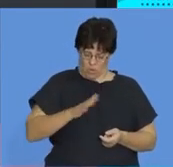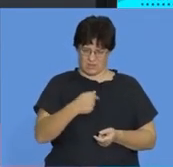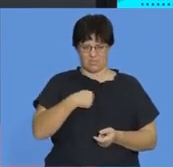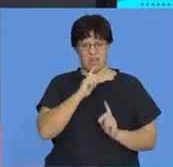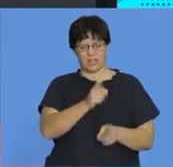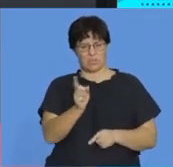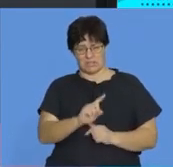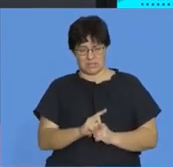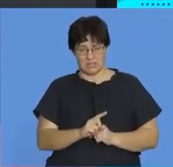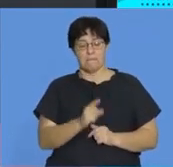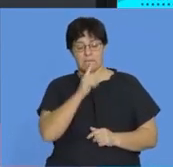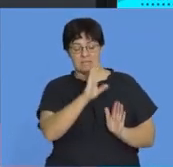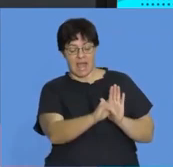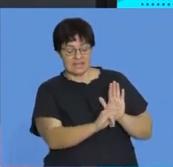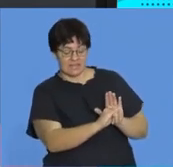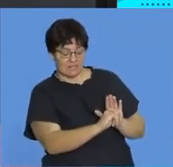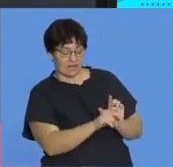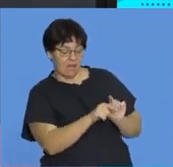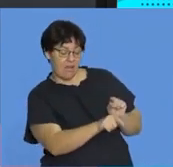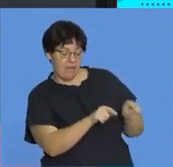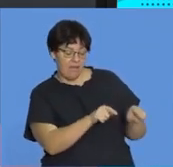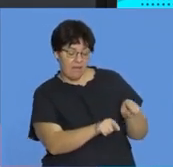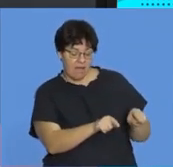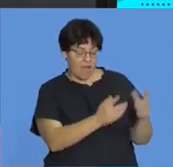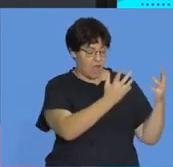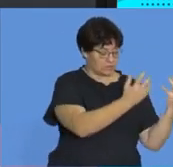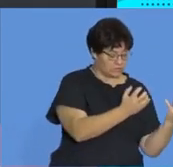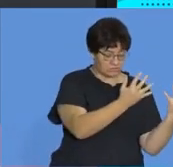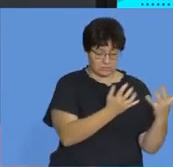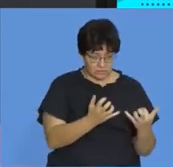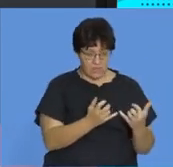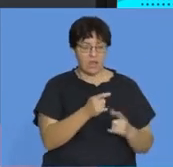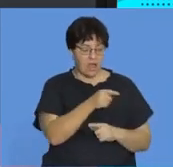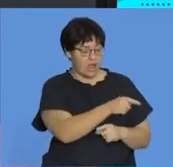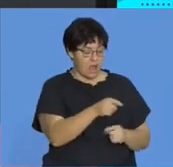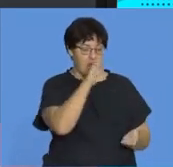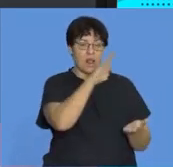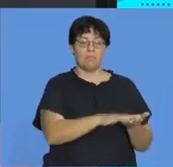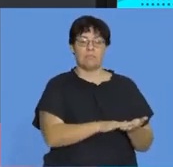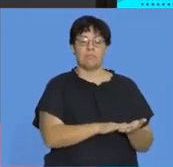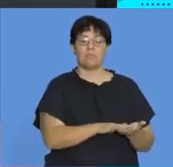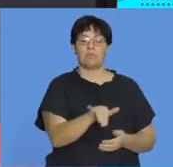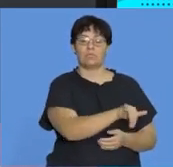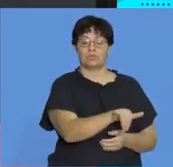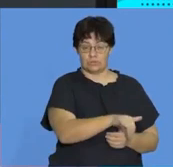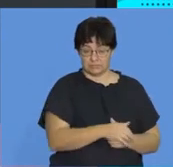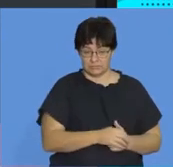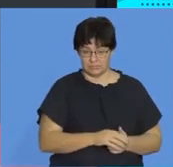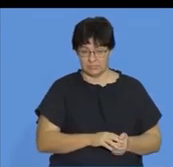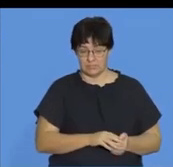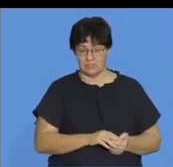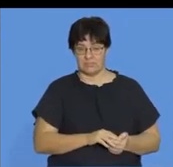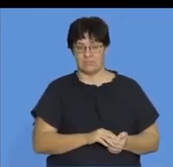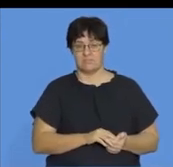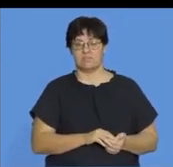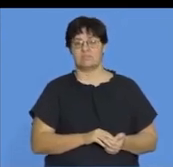us? It actually wants us to identify by means of calculations, that is, the substance that is a limiting reagent, okay? Right,